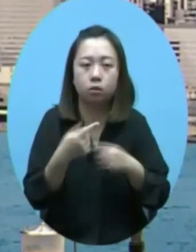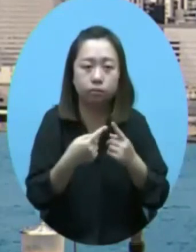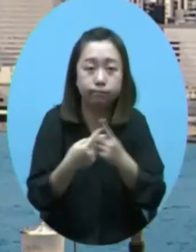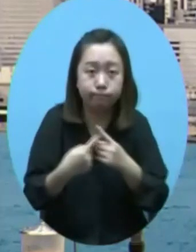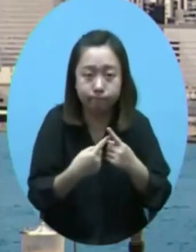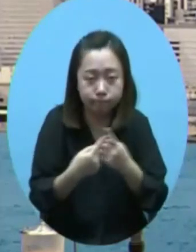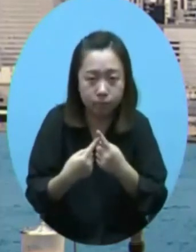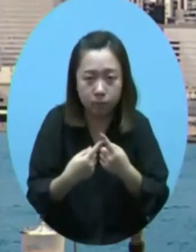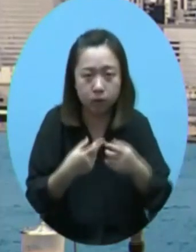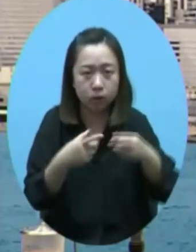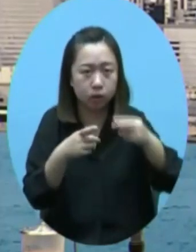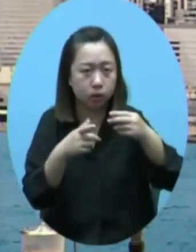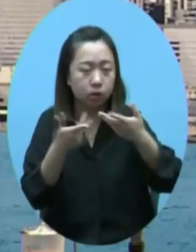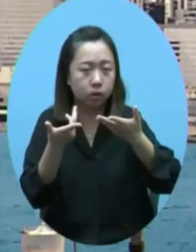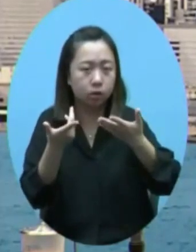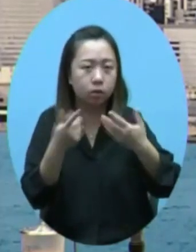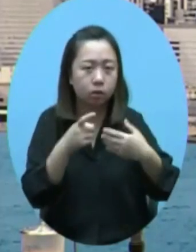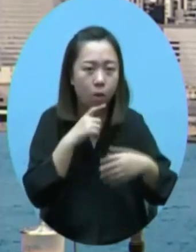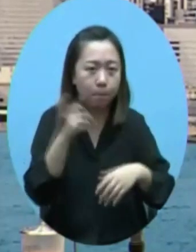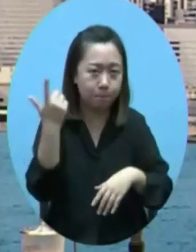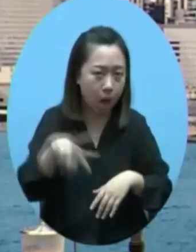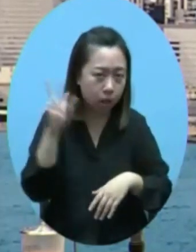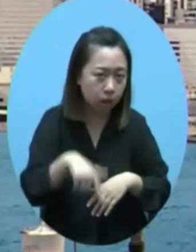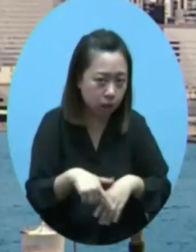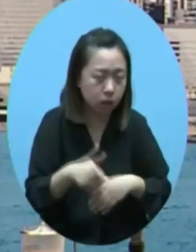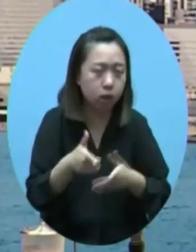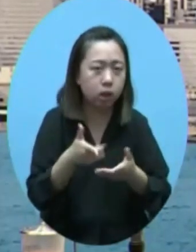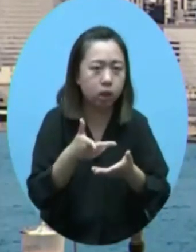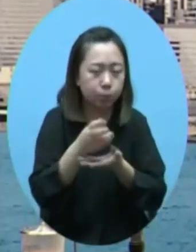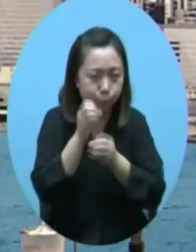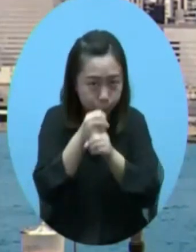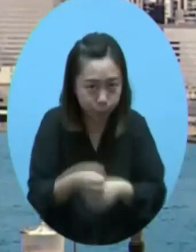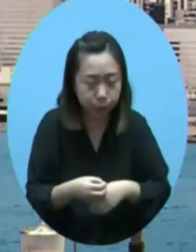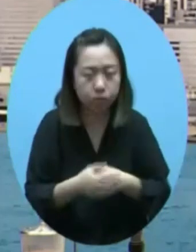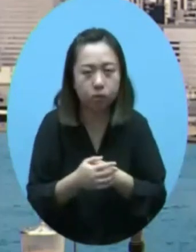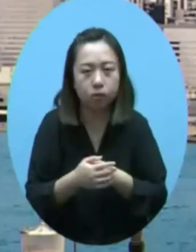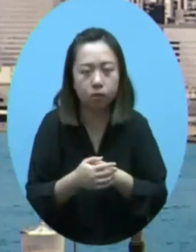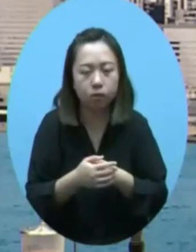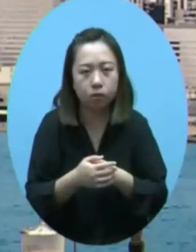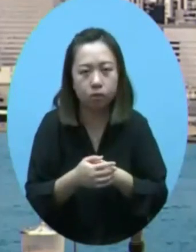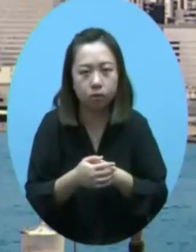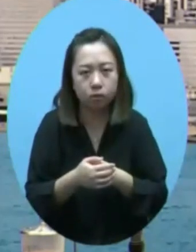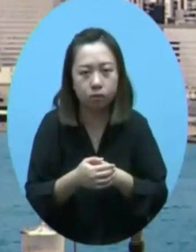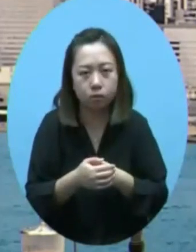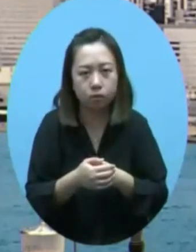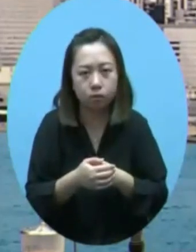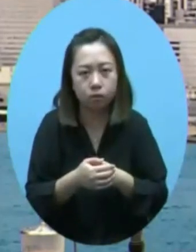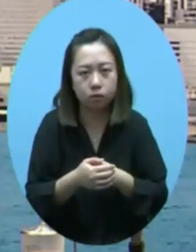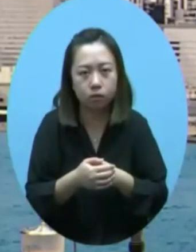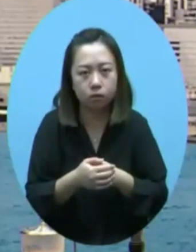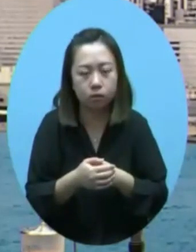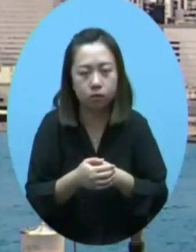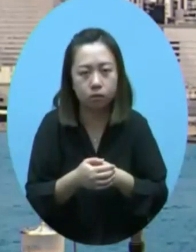8,000 tests already. But I mean, there's still need in the community, so we are still doing it.